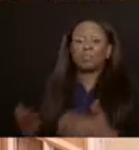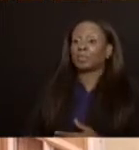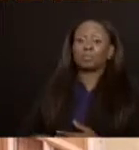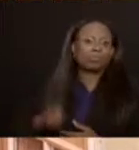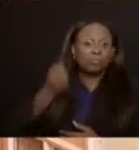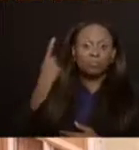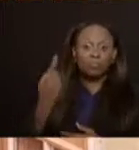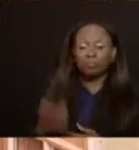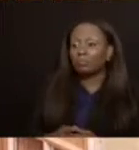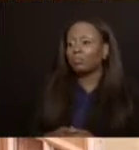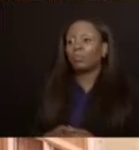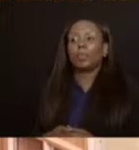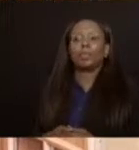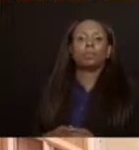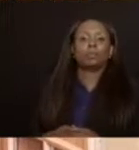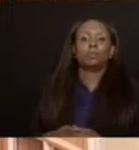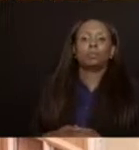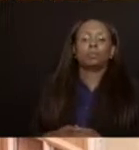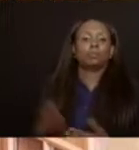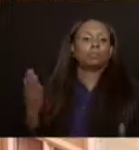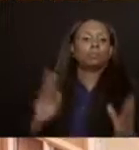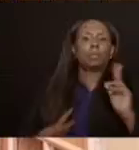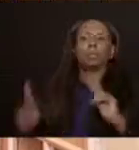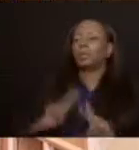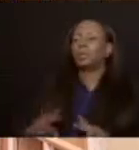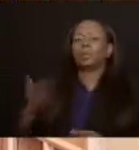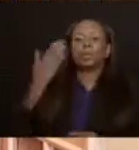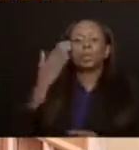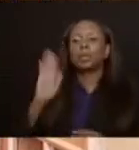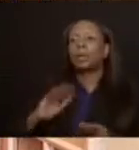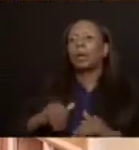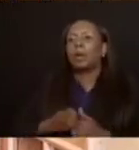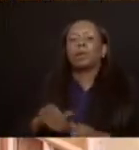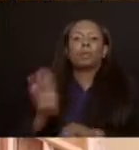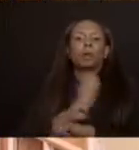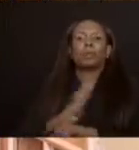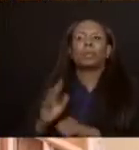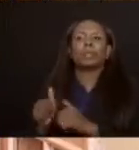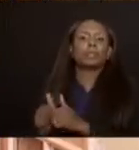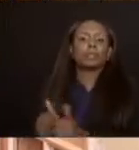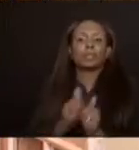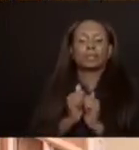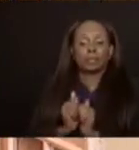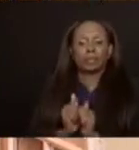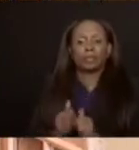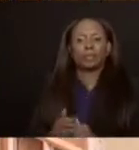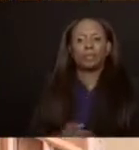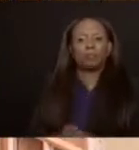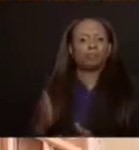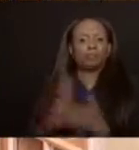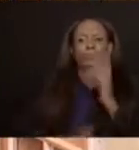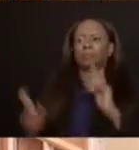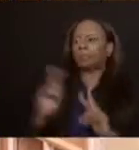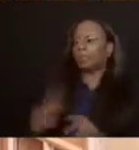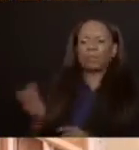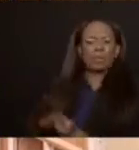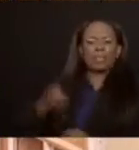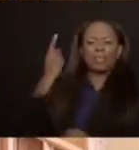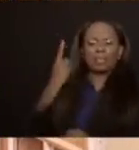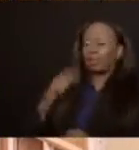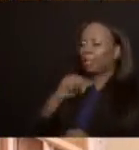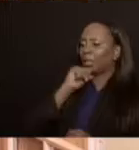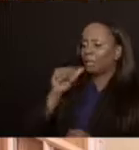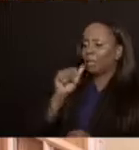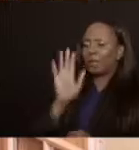what it takes to keep Barbados together. And there are people who may not understand these things because it's not part of their